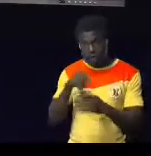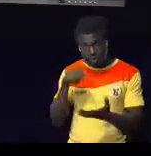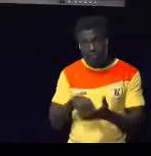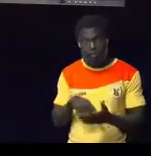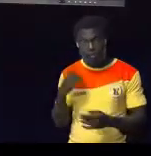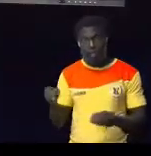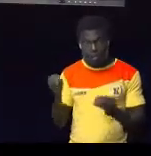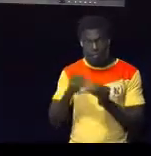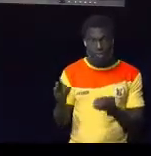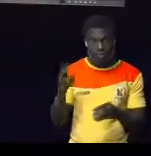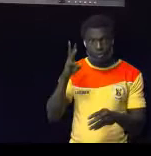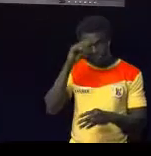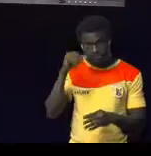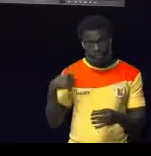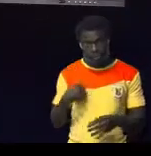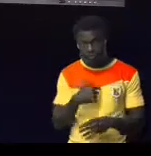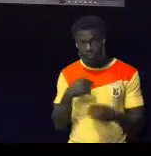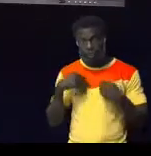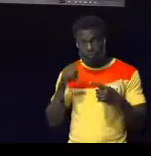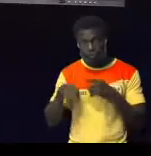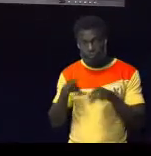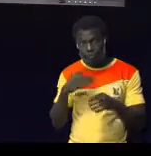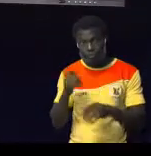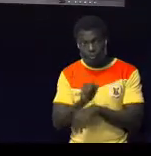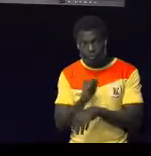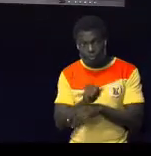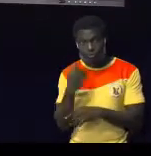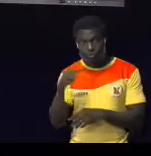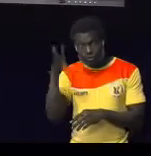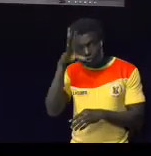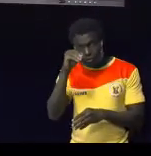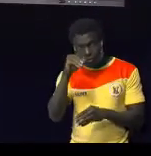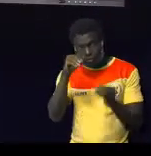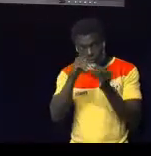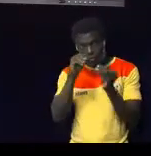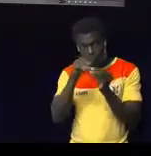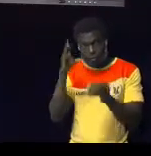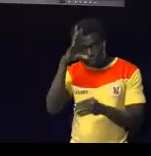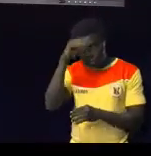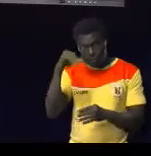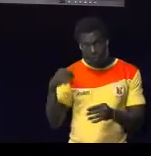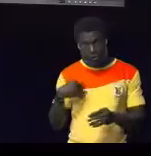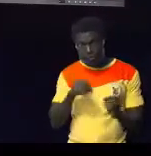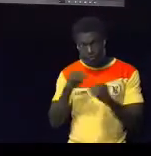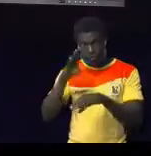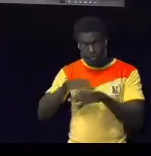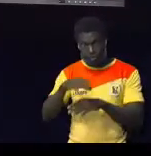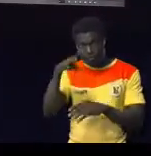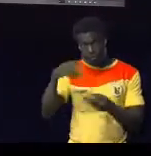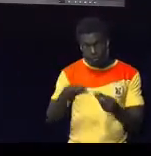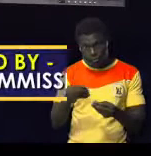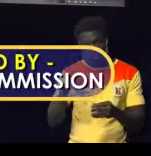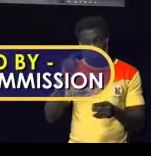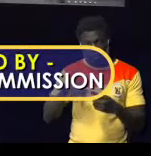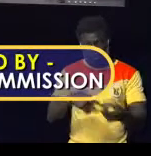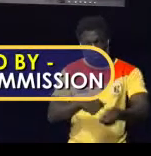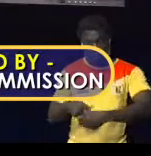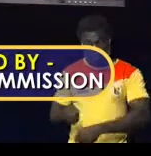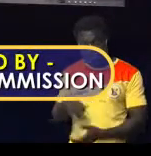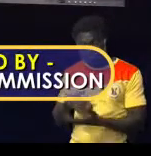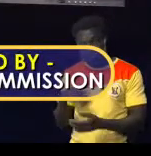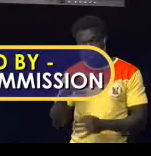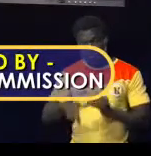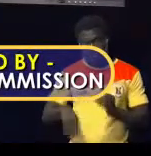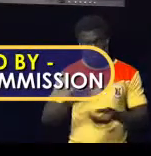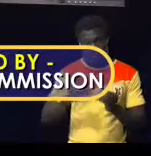in this case, the more men we had to do the job, the more men we put on the land to cultivate it, the